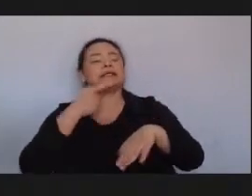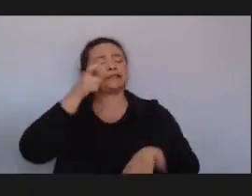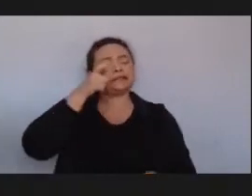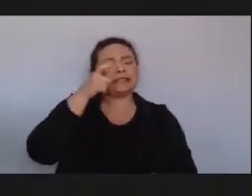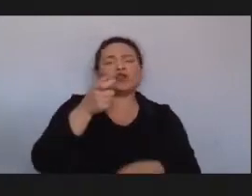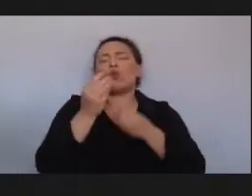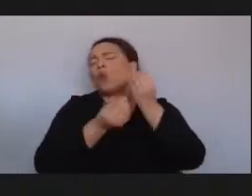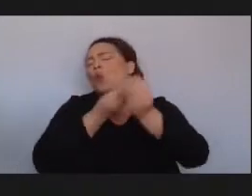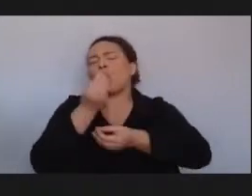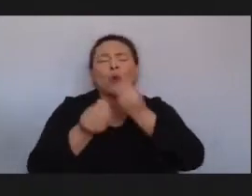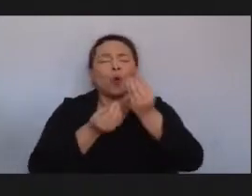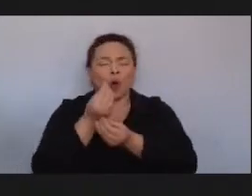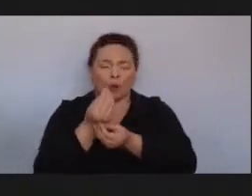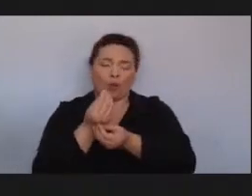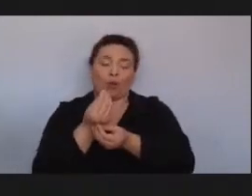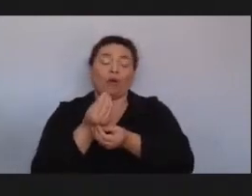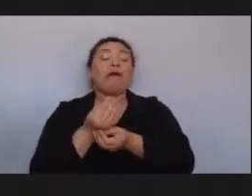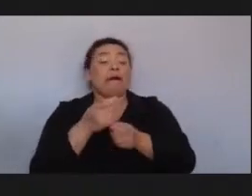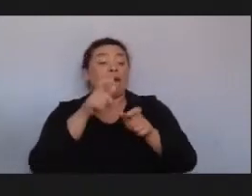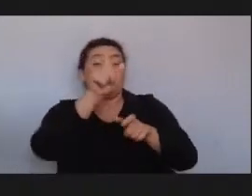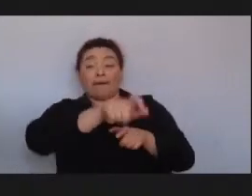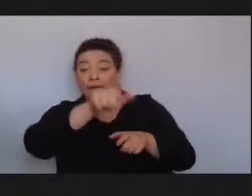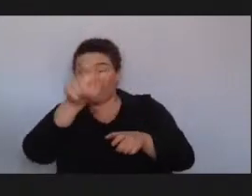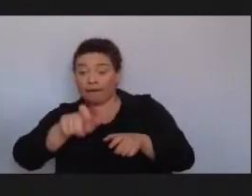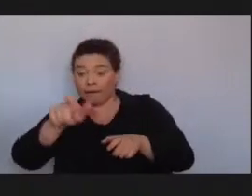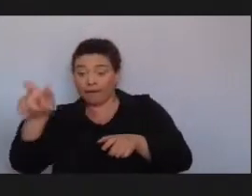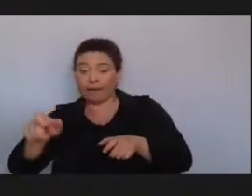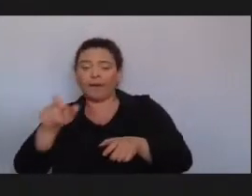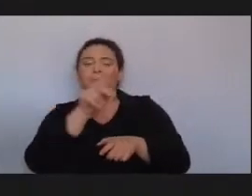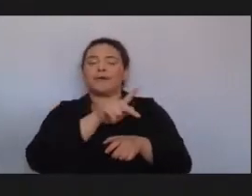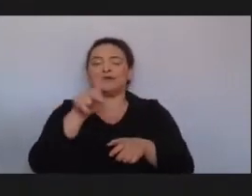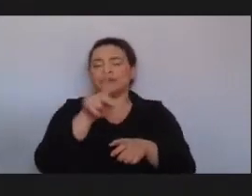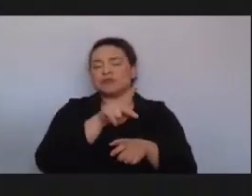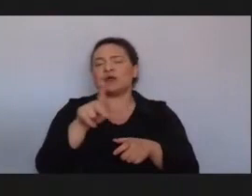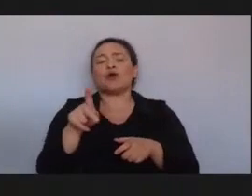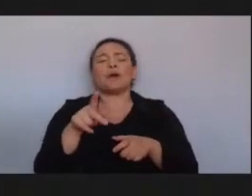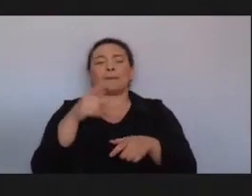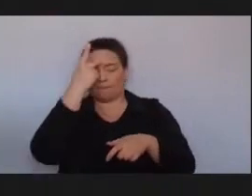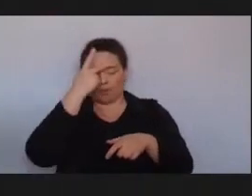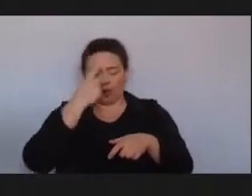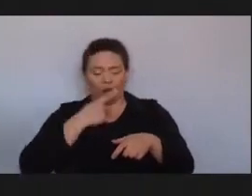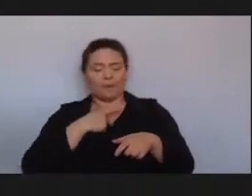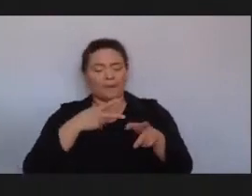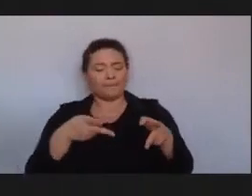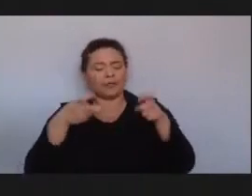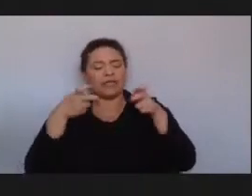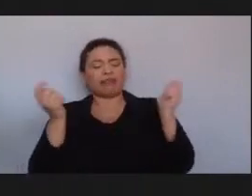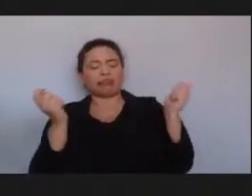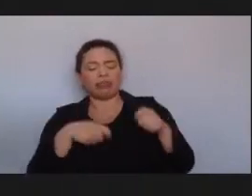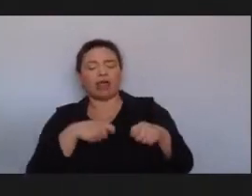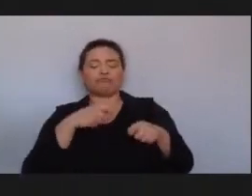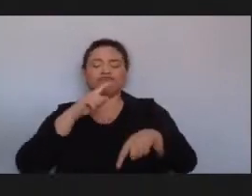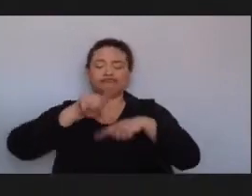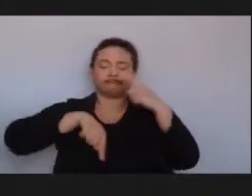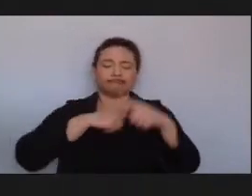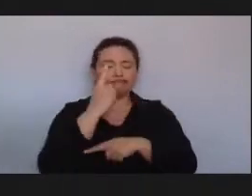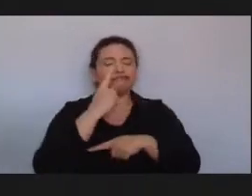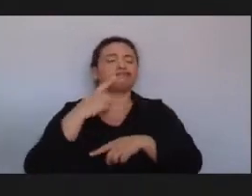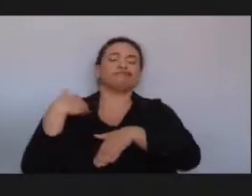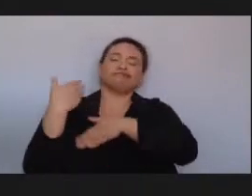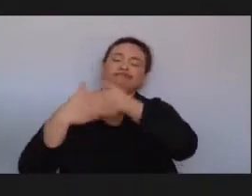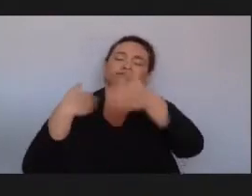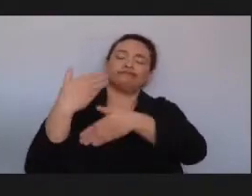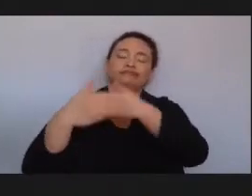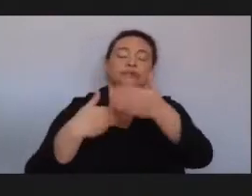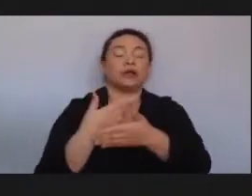what you need to develop on, which is the first stage. And also, the workshop today is about